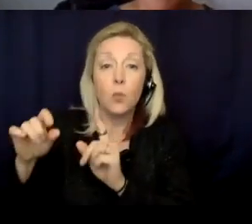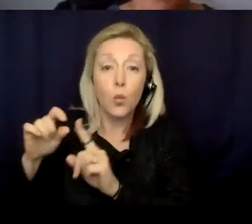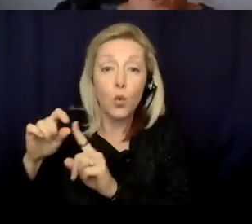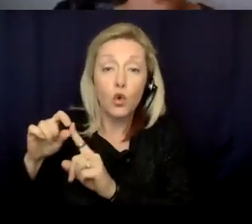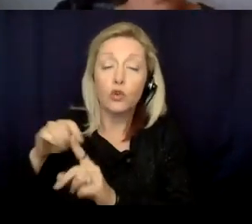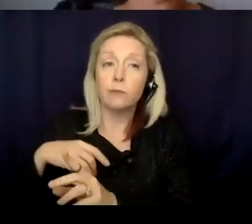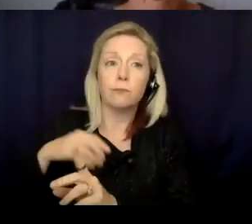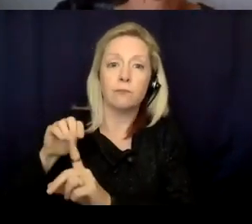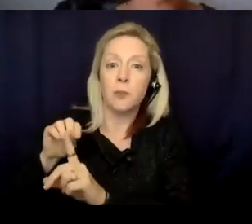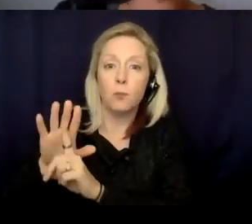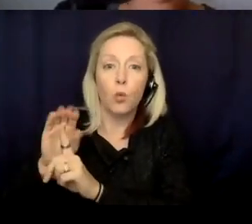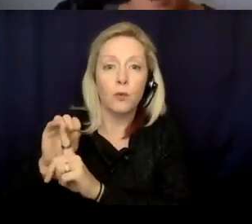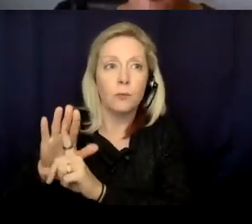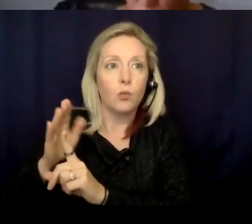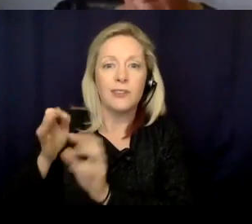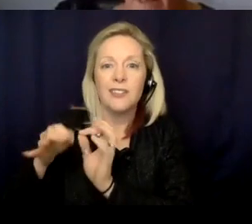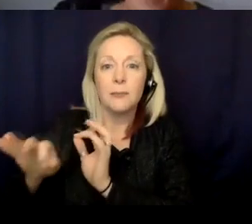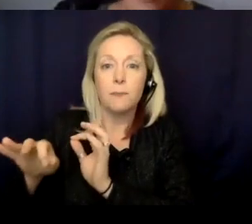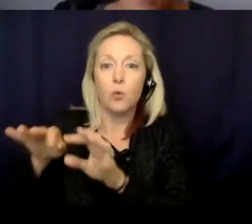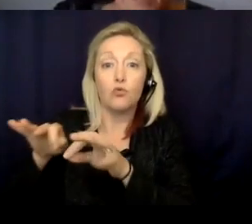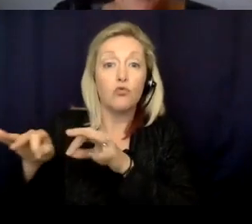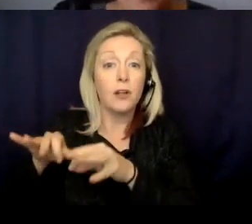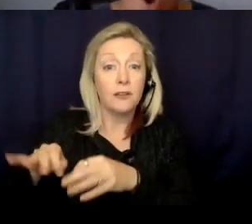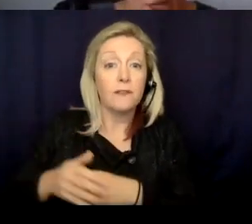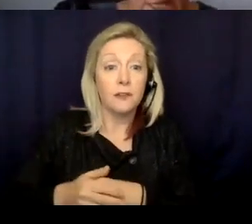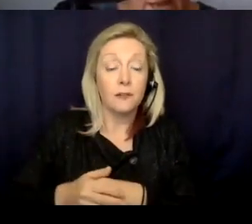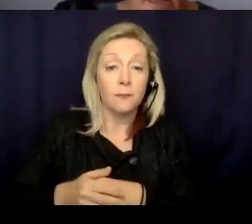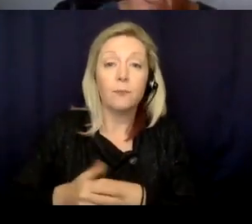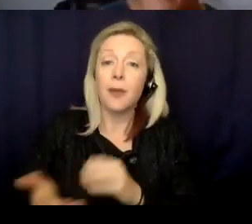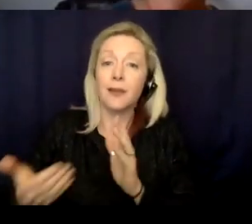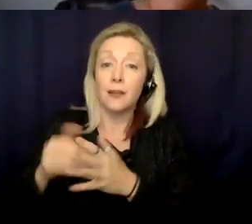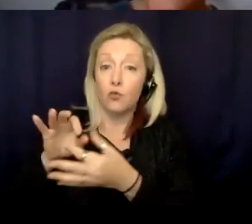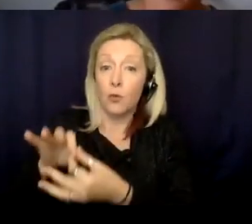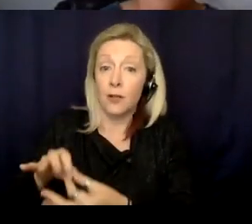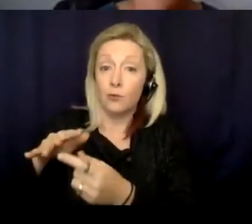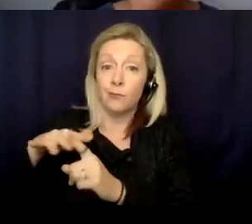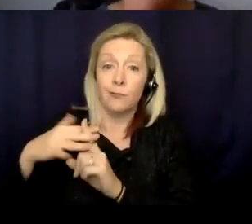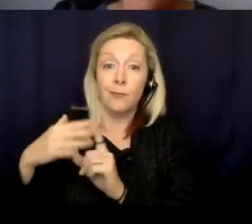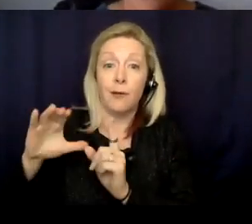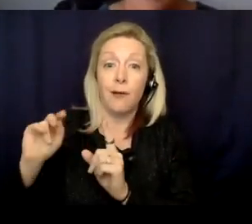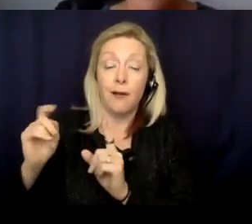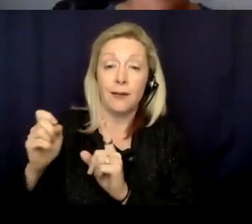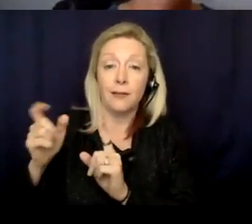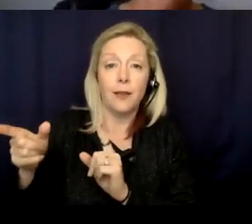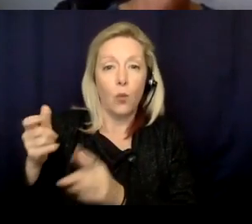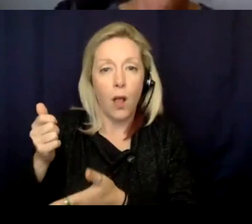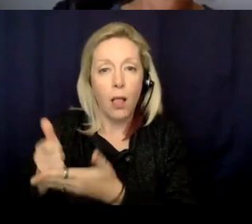maybe a few simple directives that are in context that's going to help them to understand